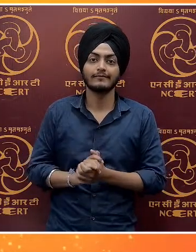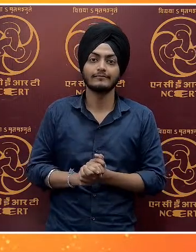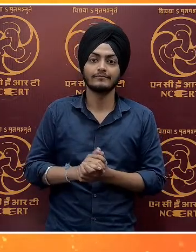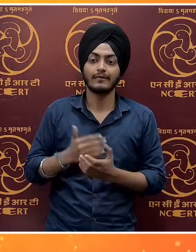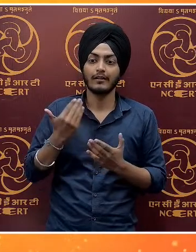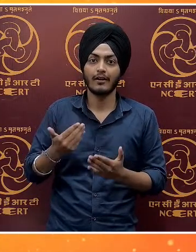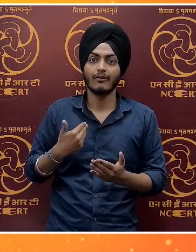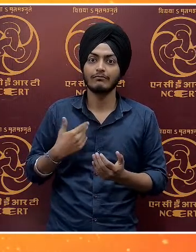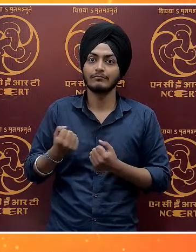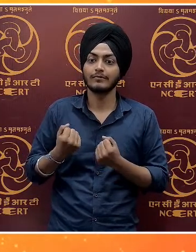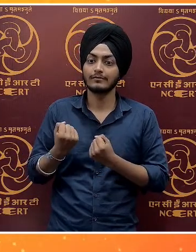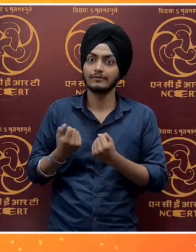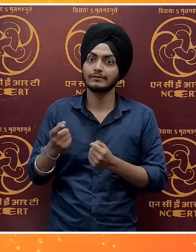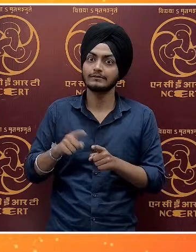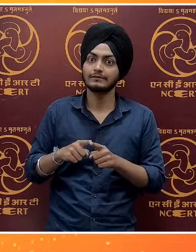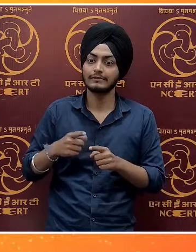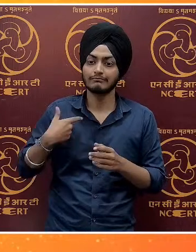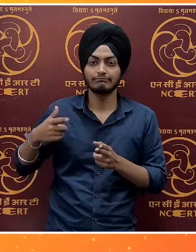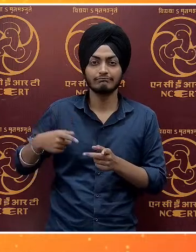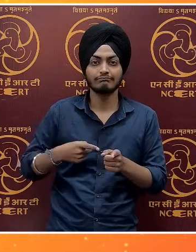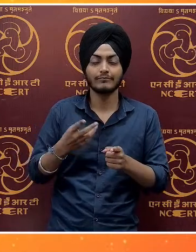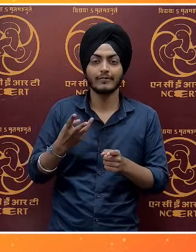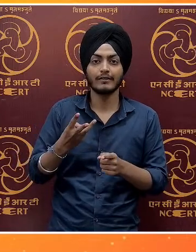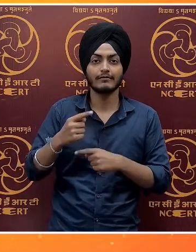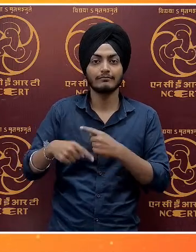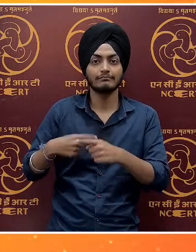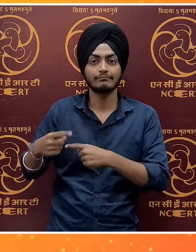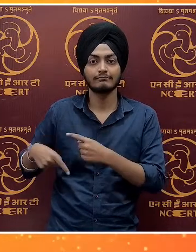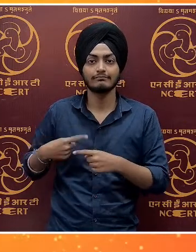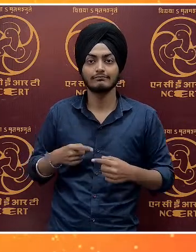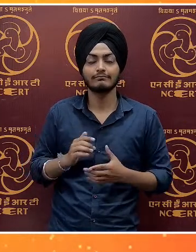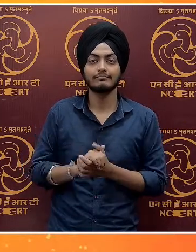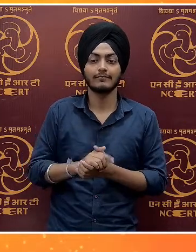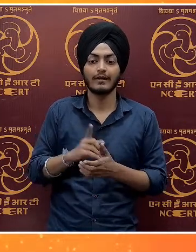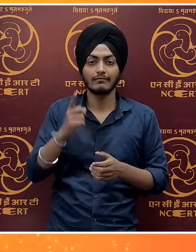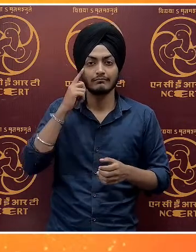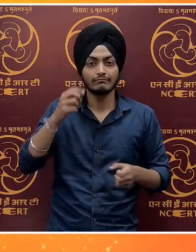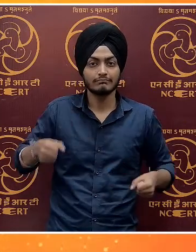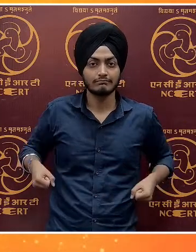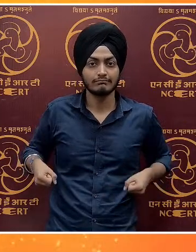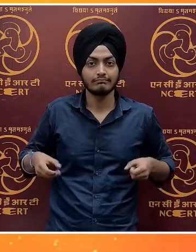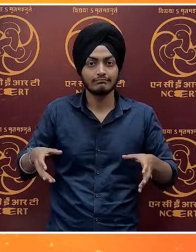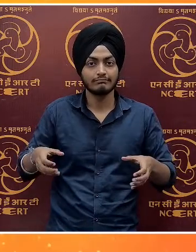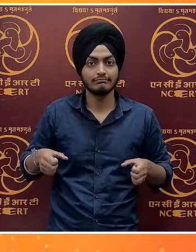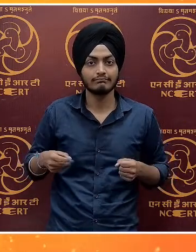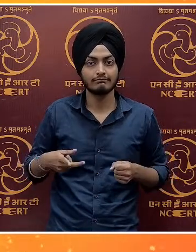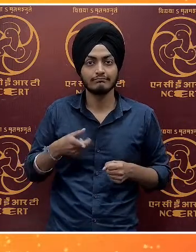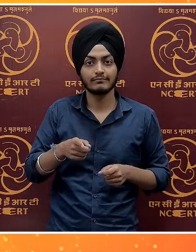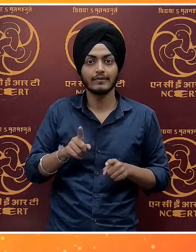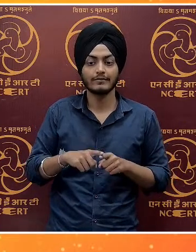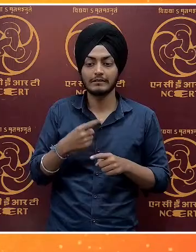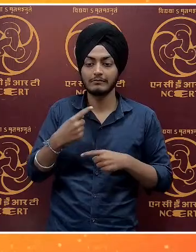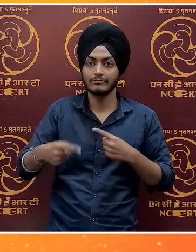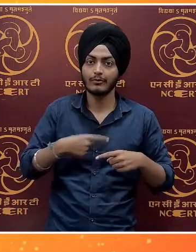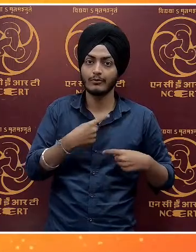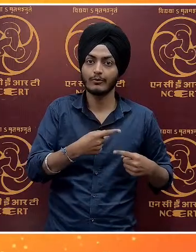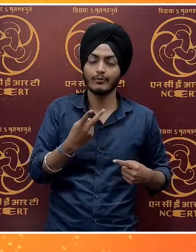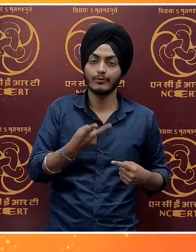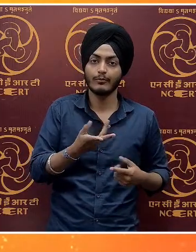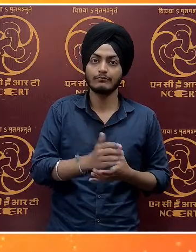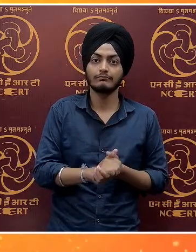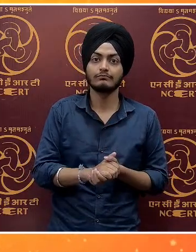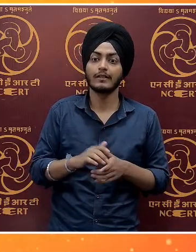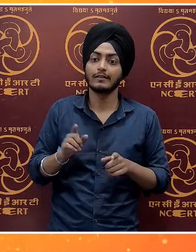auto with 3 wheels again. Yeah. Then there is a wheelchair. It has got 2 wheels, and I've got a car with